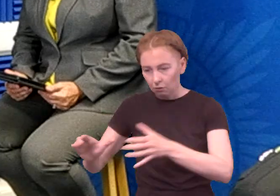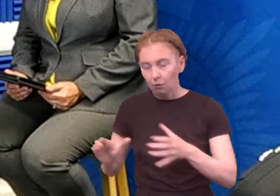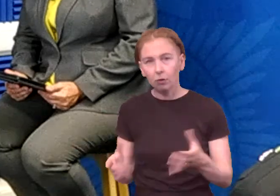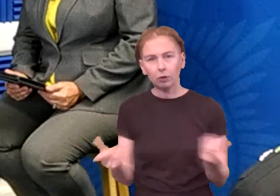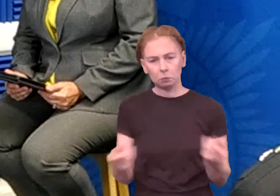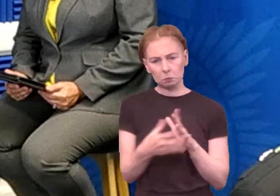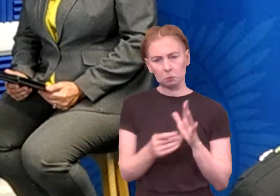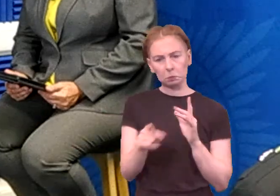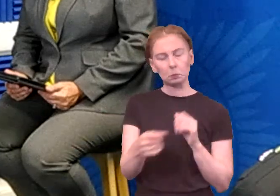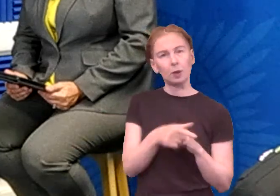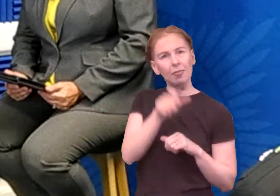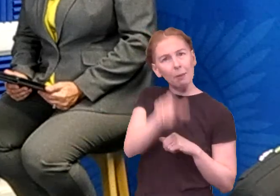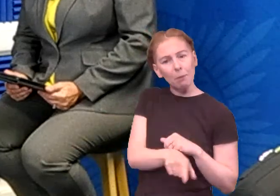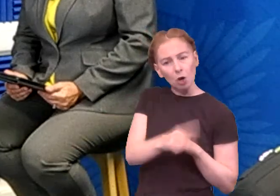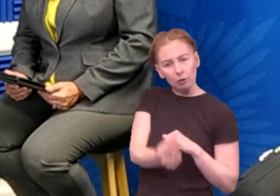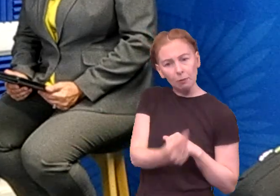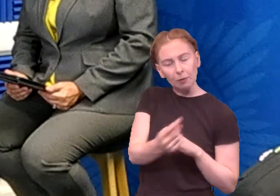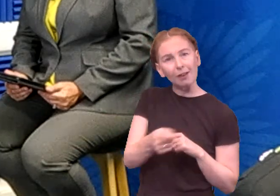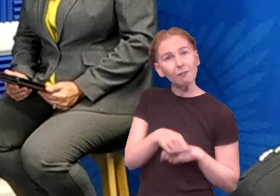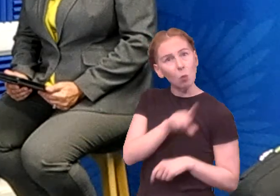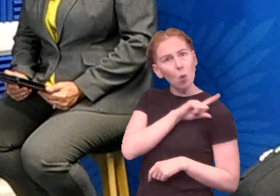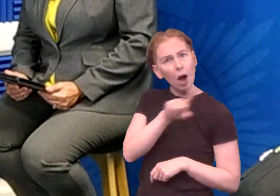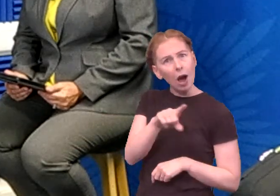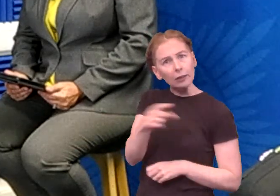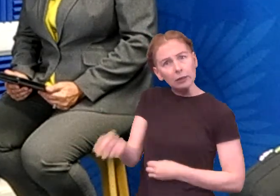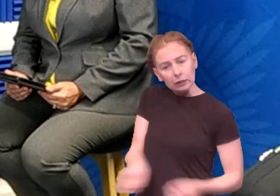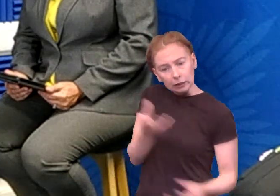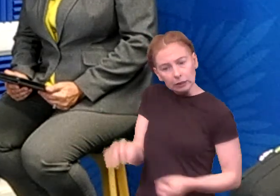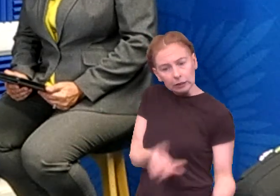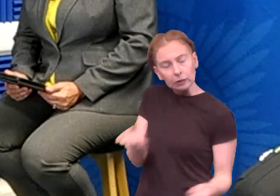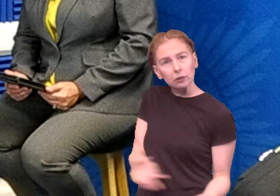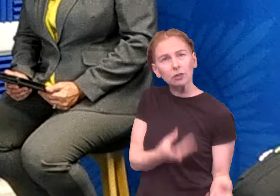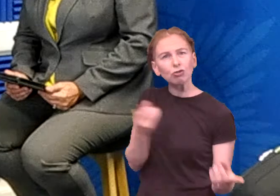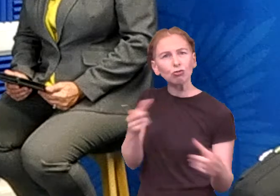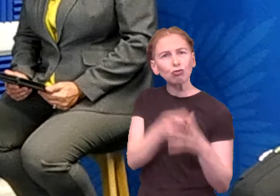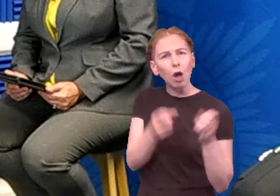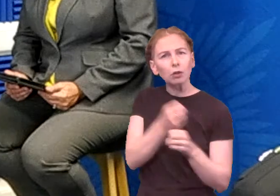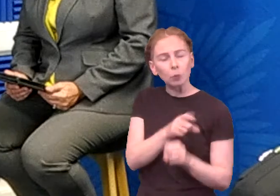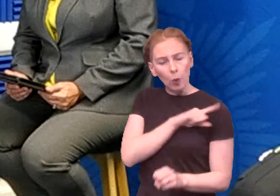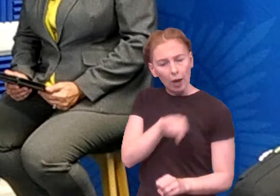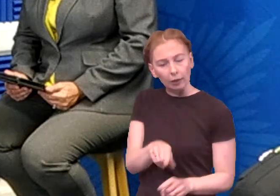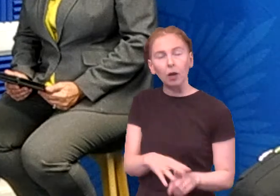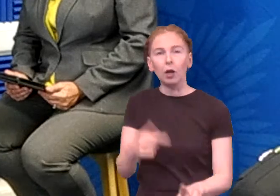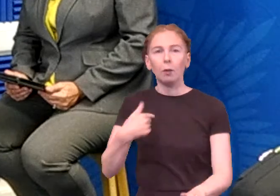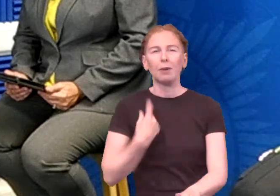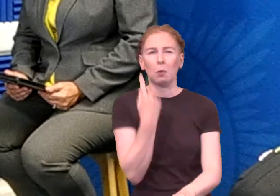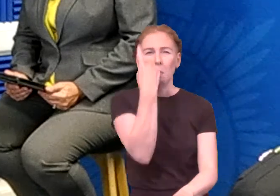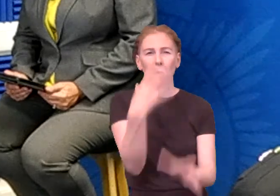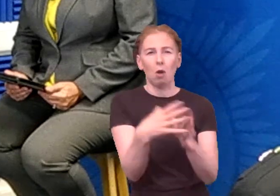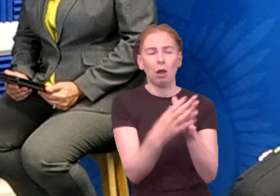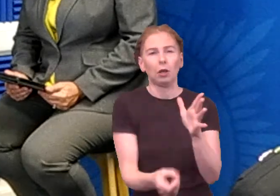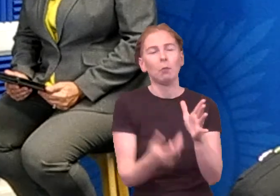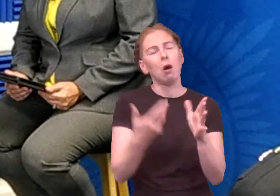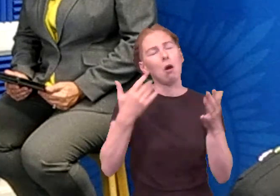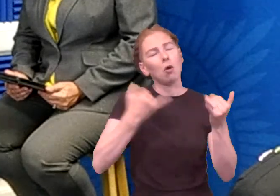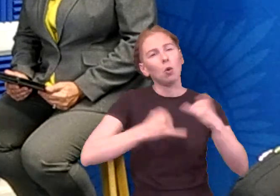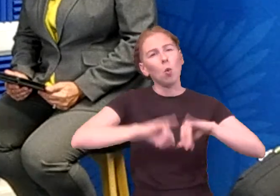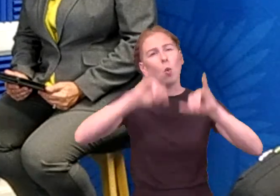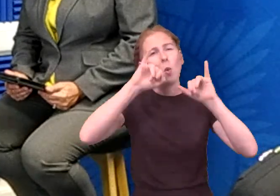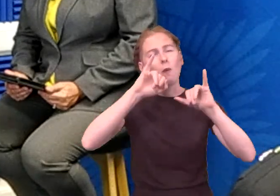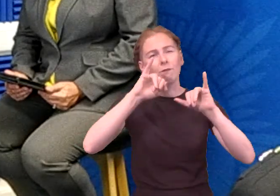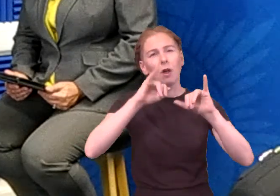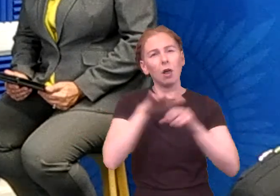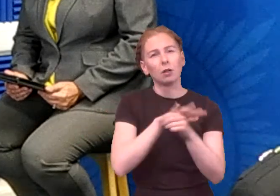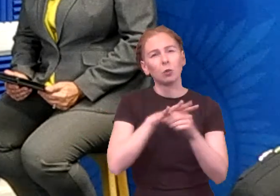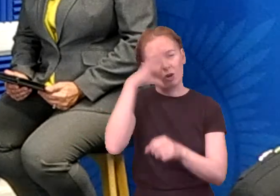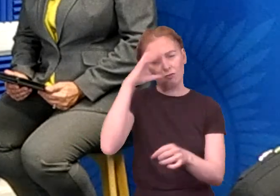running those drugs? I've dealt with people, in fact, a case that still haunts me now, a guy who was running